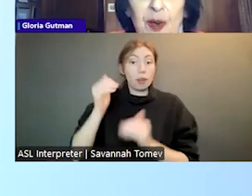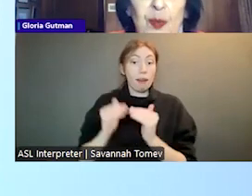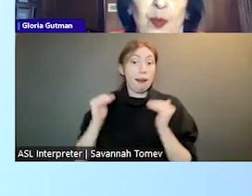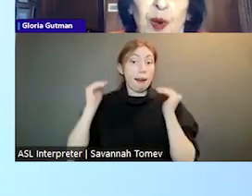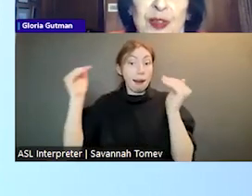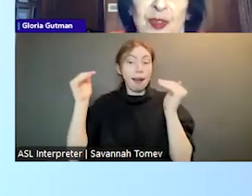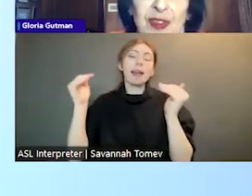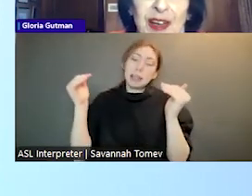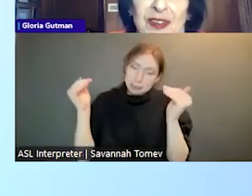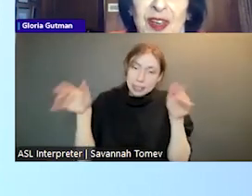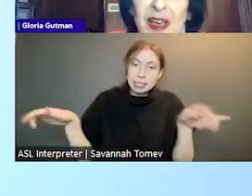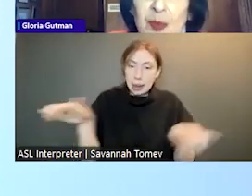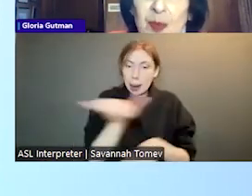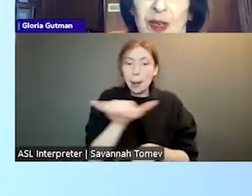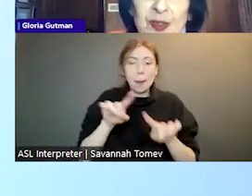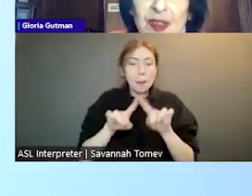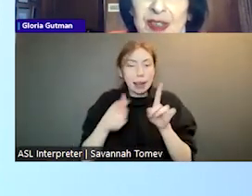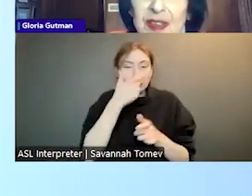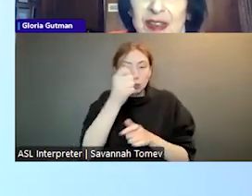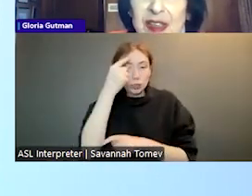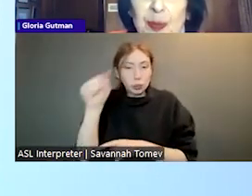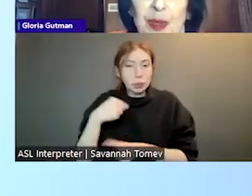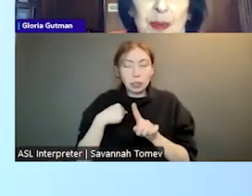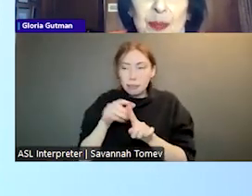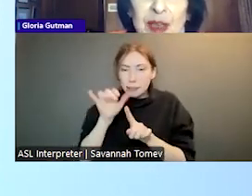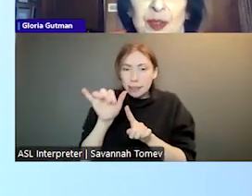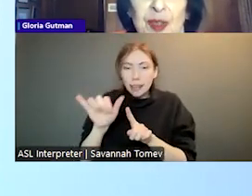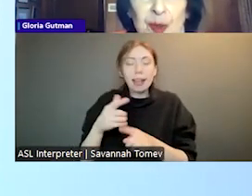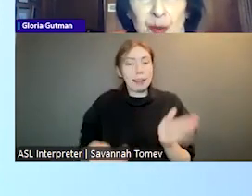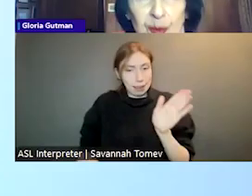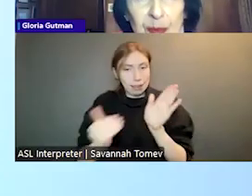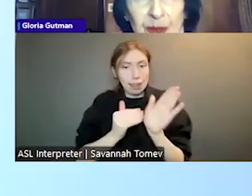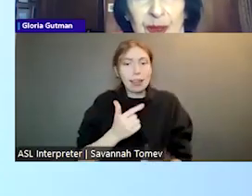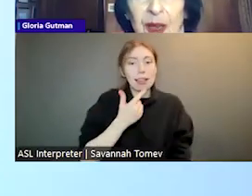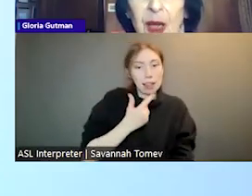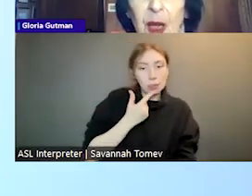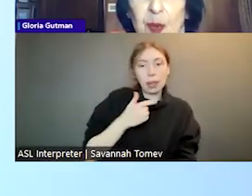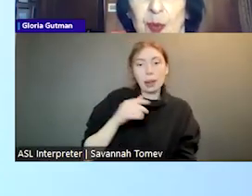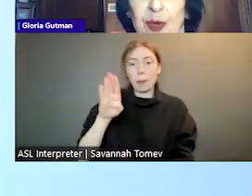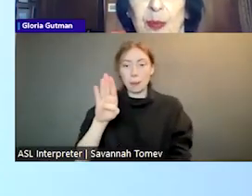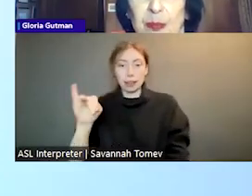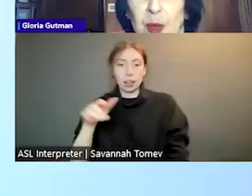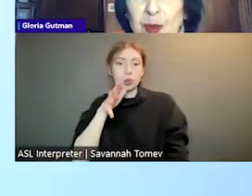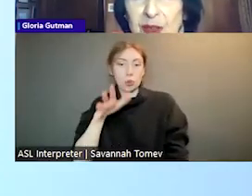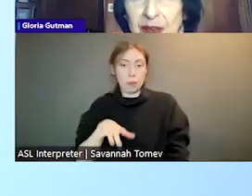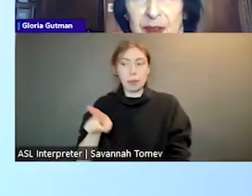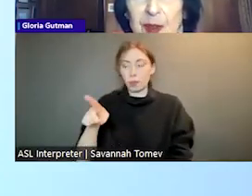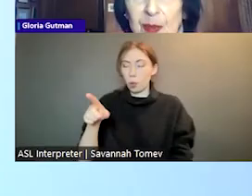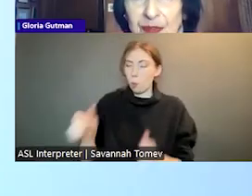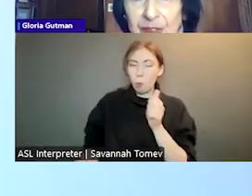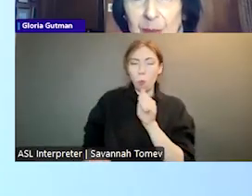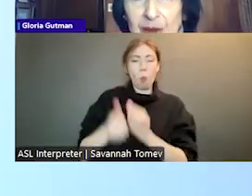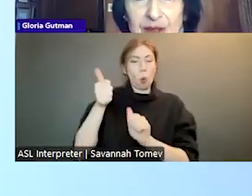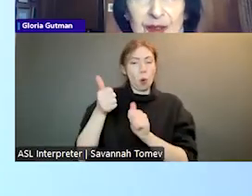out was that it was the lesbian and bisexual women who were most likely